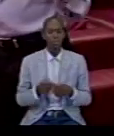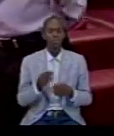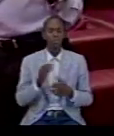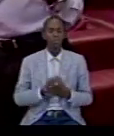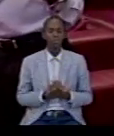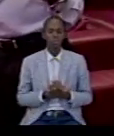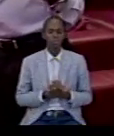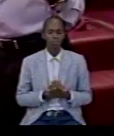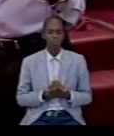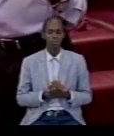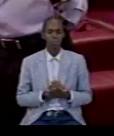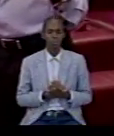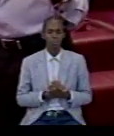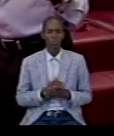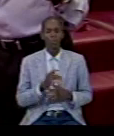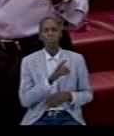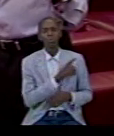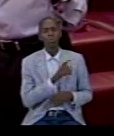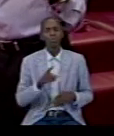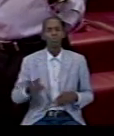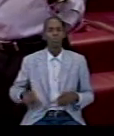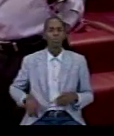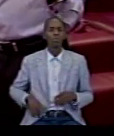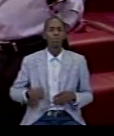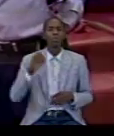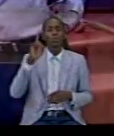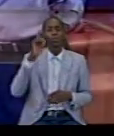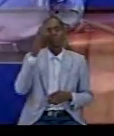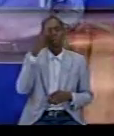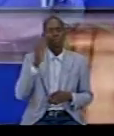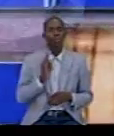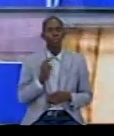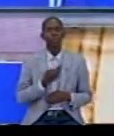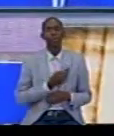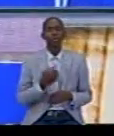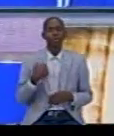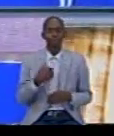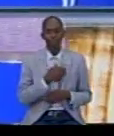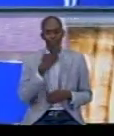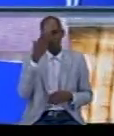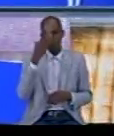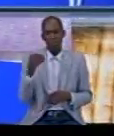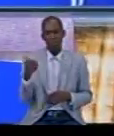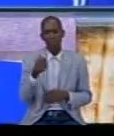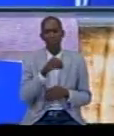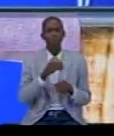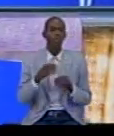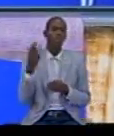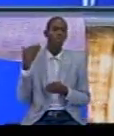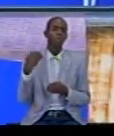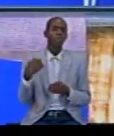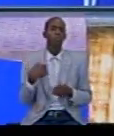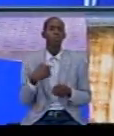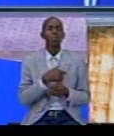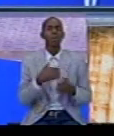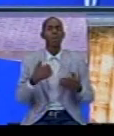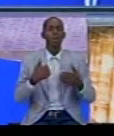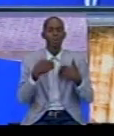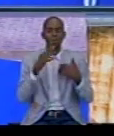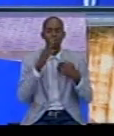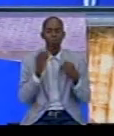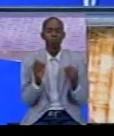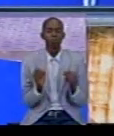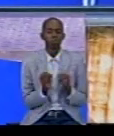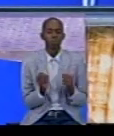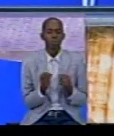name. Lord, you know us, we know ourselves. In the past, we have been timid,